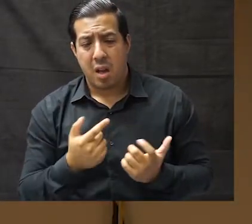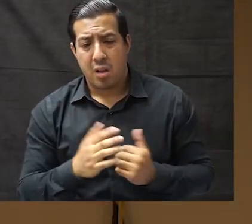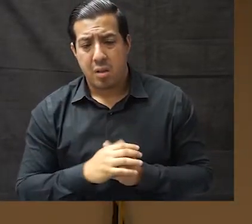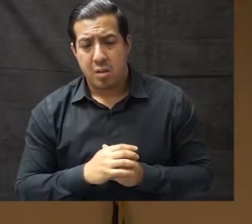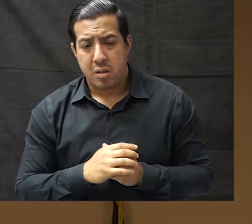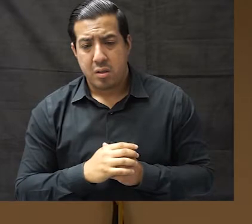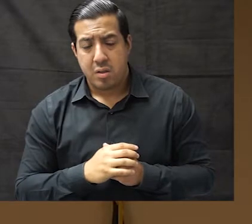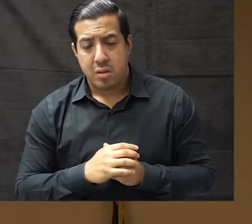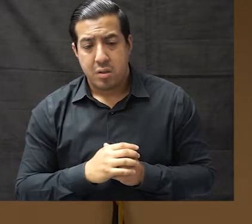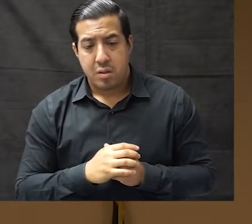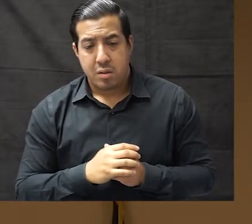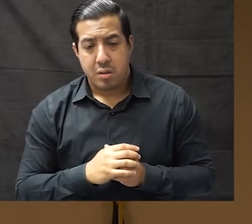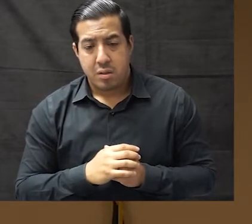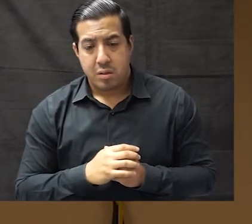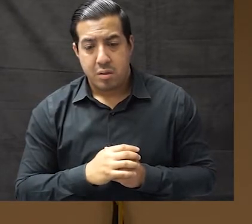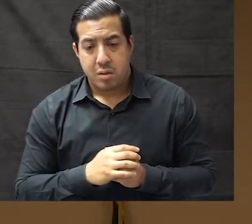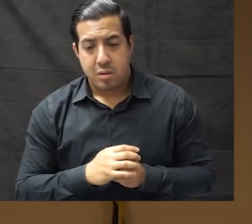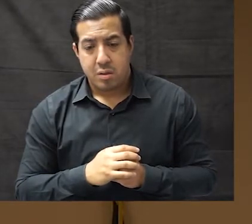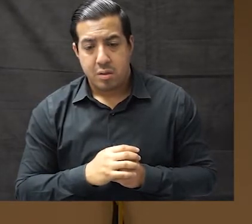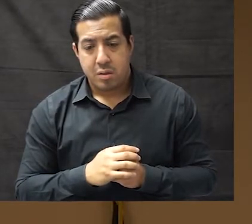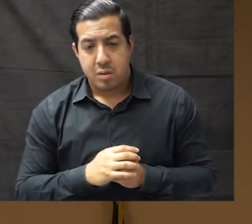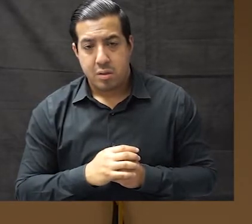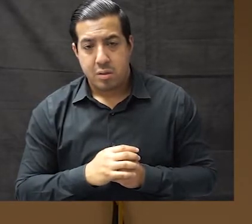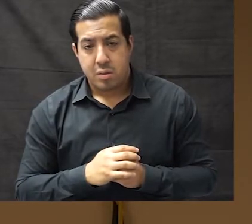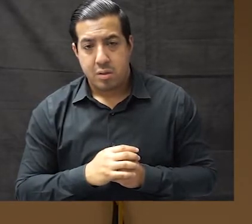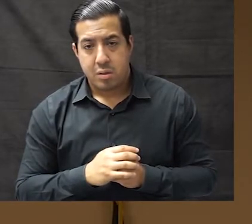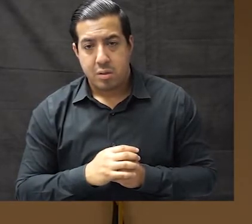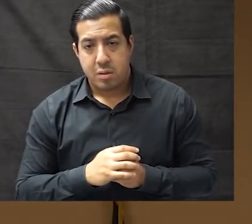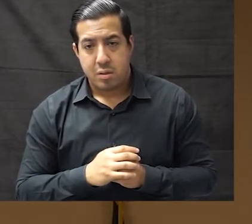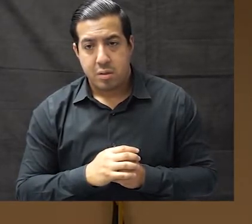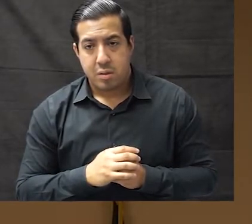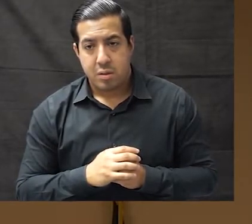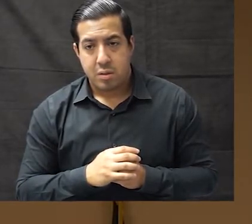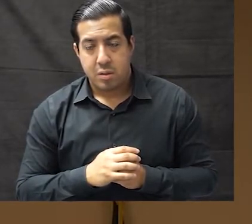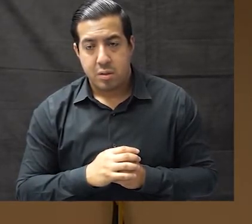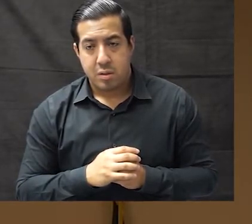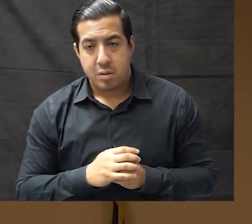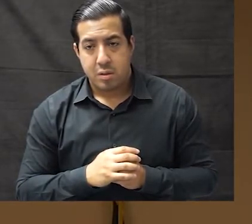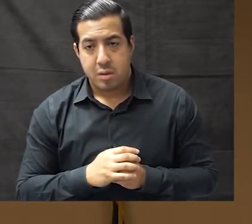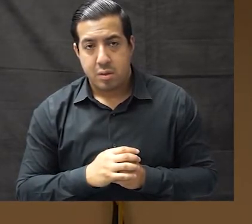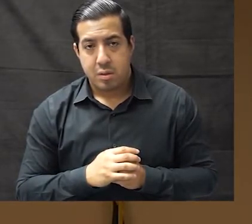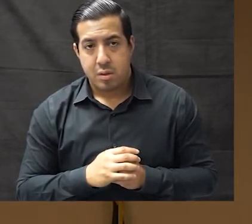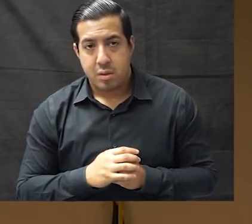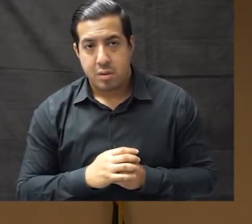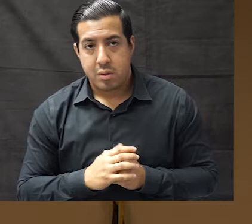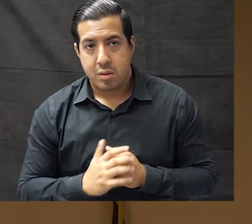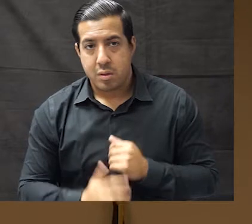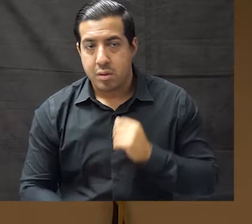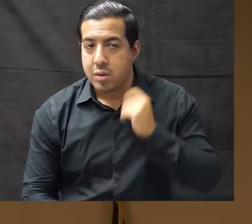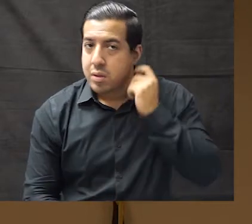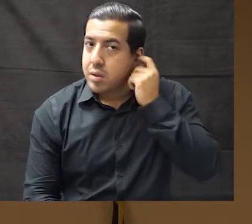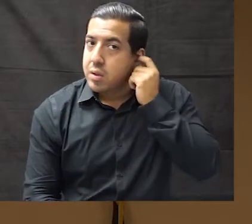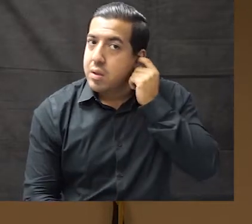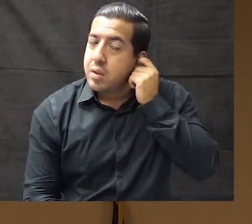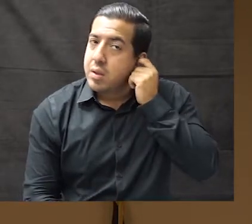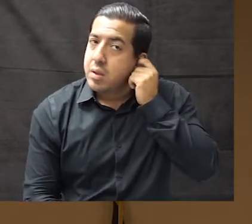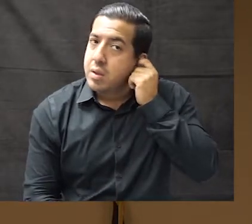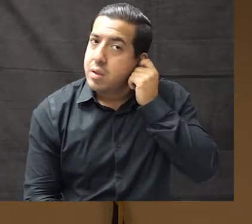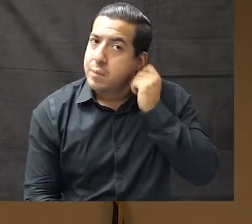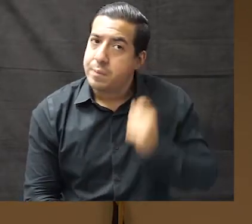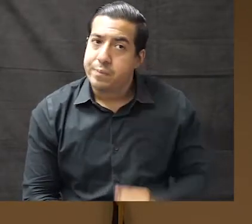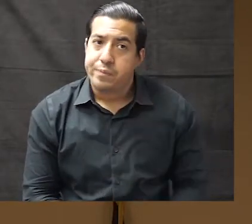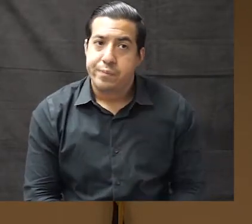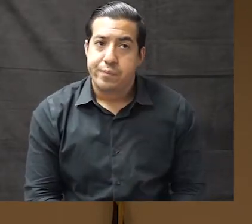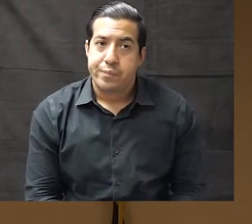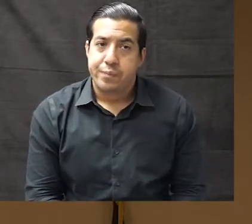popularity? Yeah, so the question is what drives the popularity of drugs in particular areas? There's lots of theories about that. I'm not real sure. Some